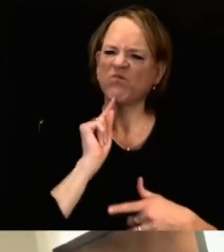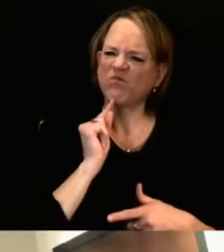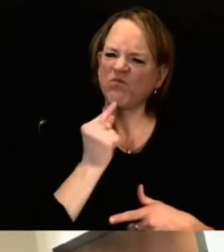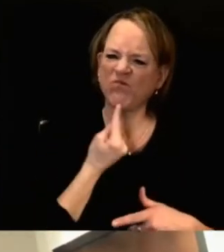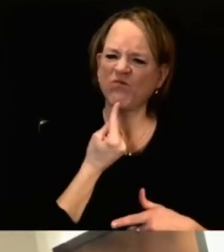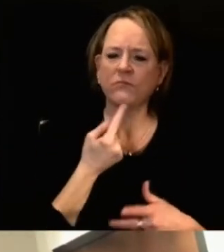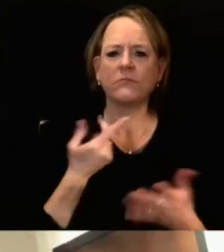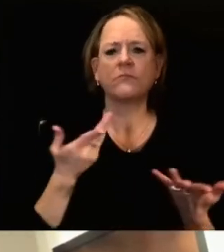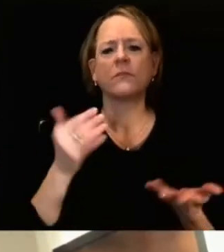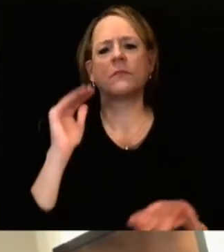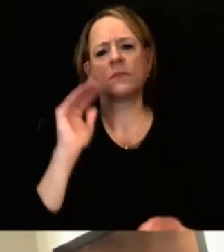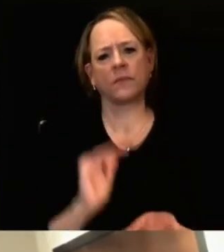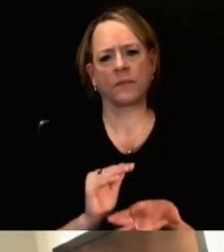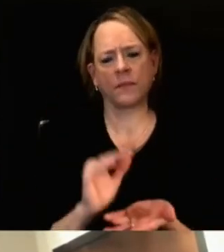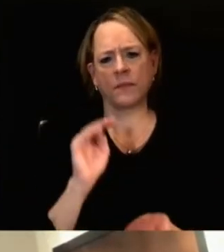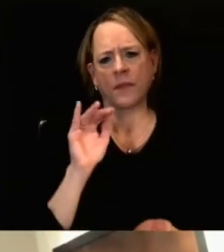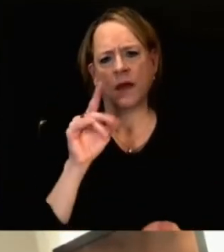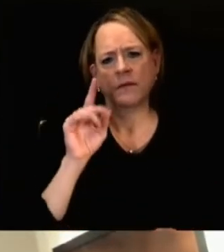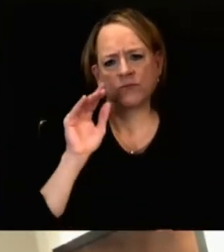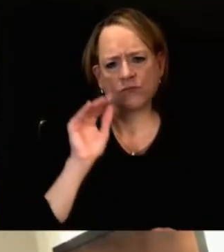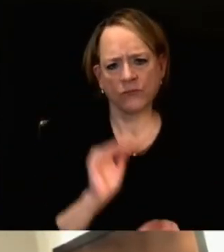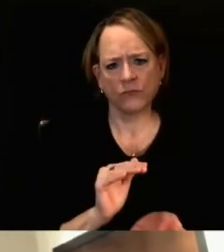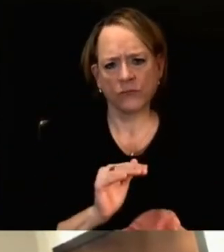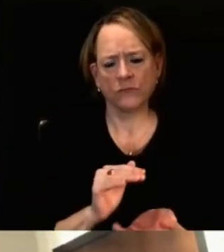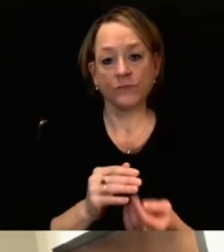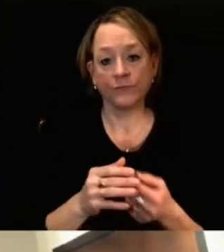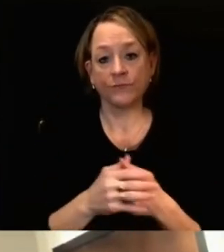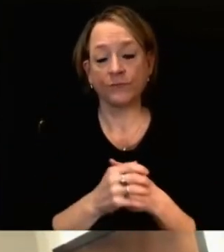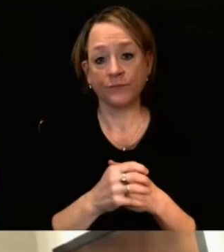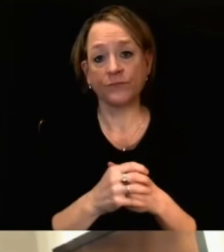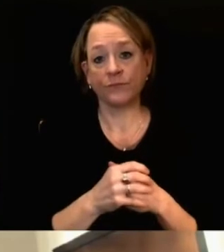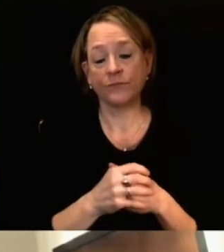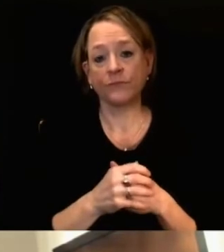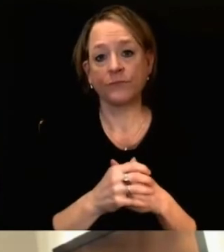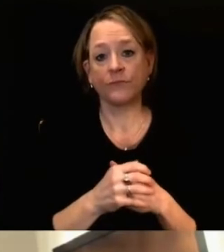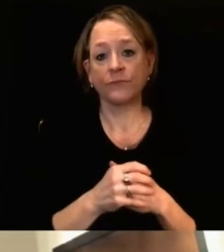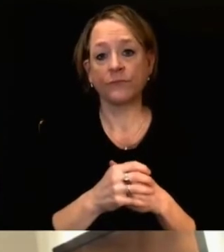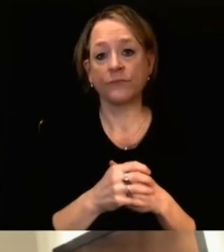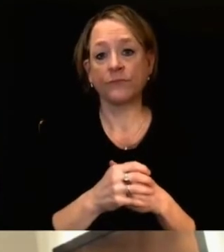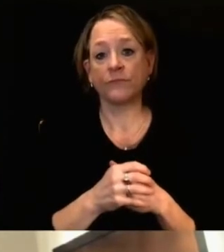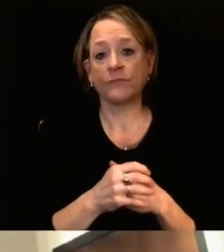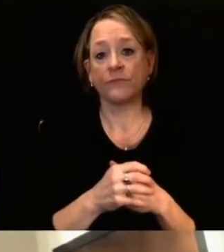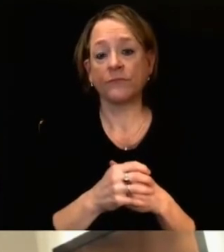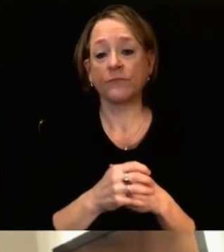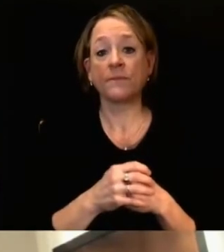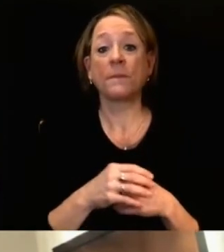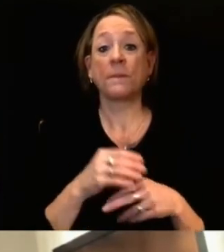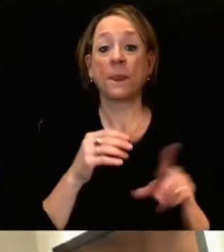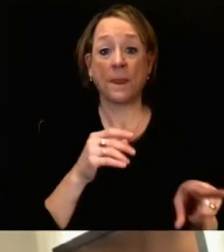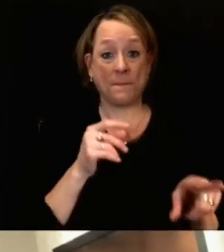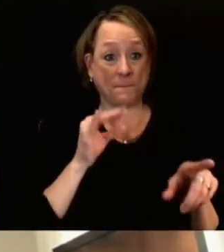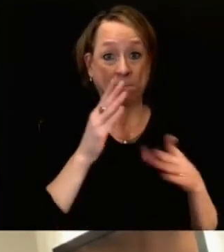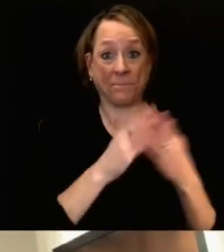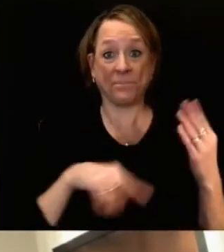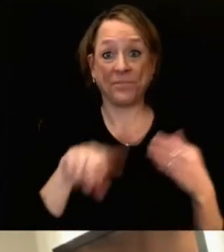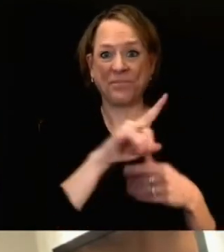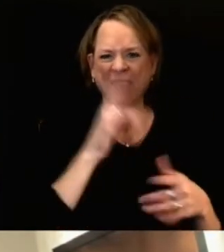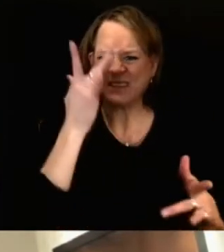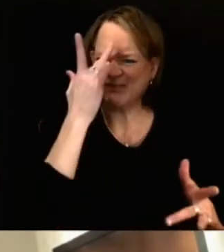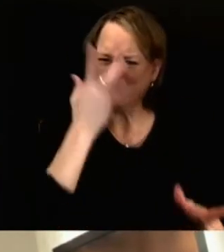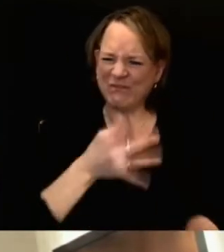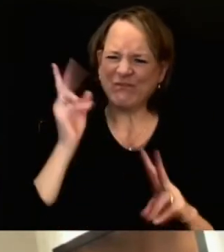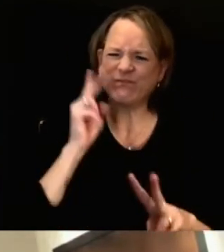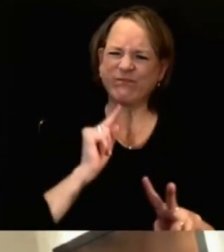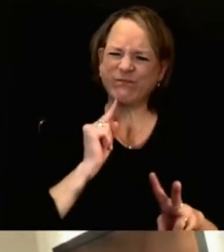large majority of people who have life-threatening COVID-19, who are in our ICUs, are unvaccinated. So yes, that should be